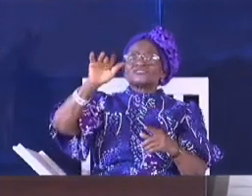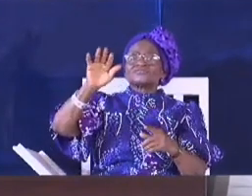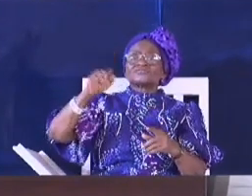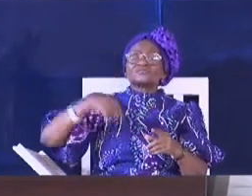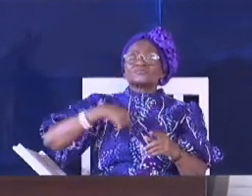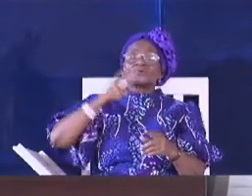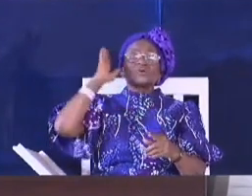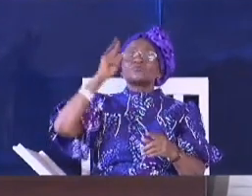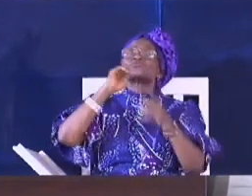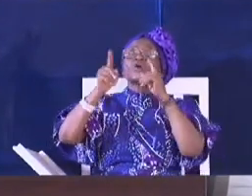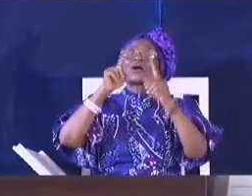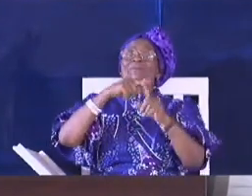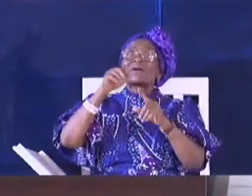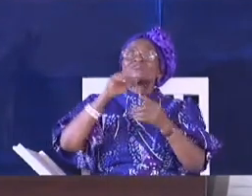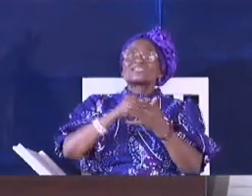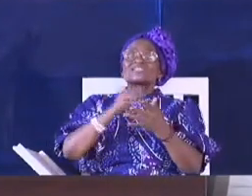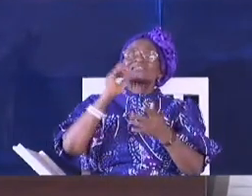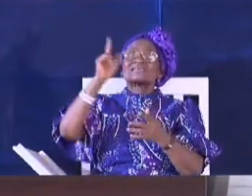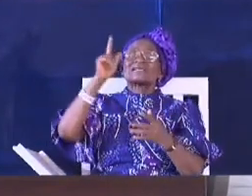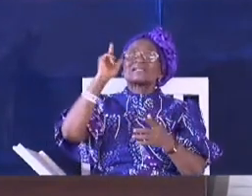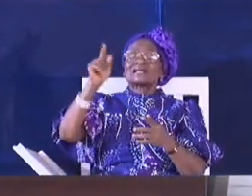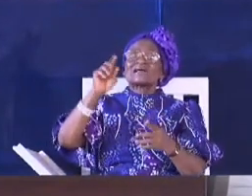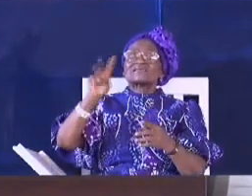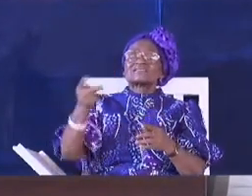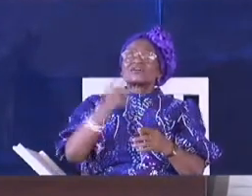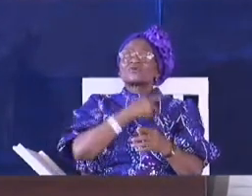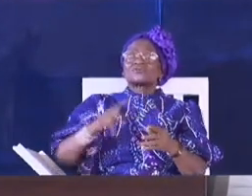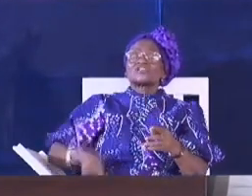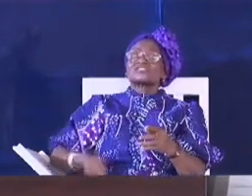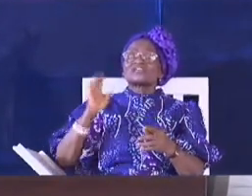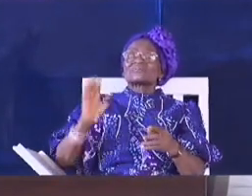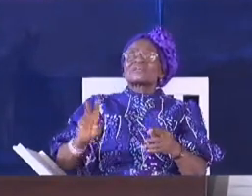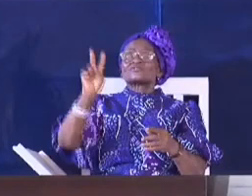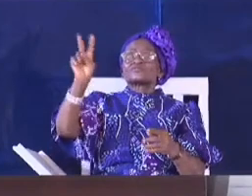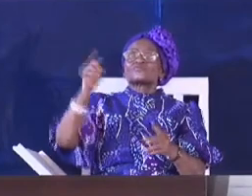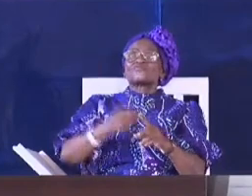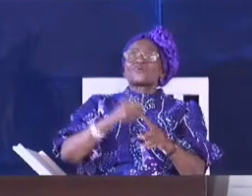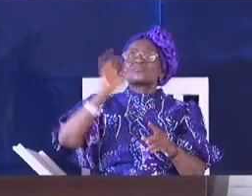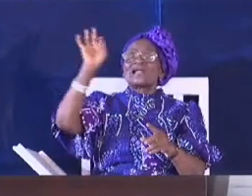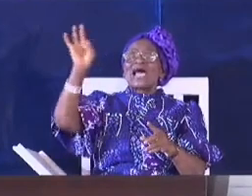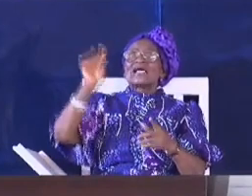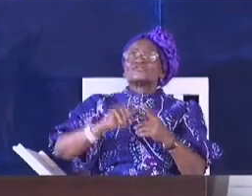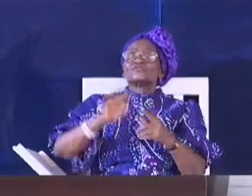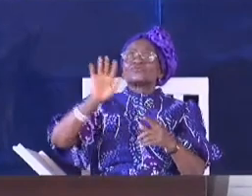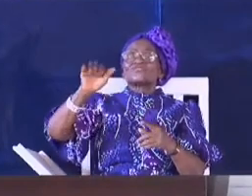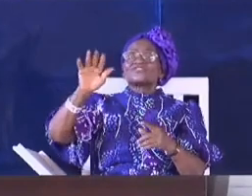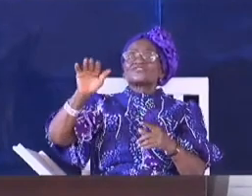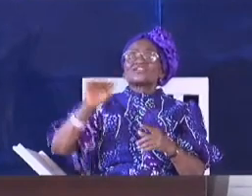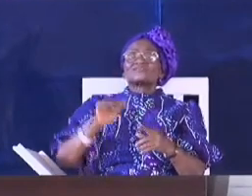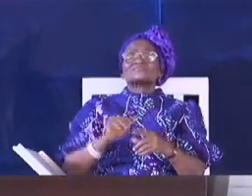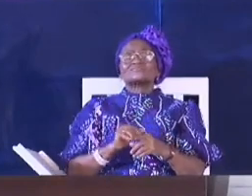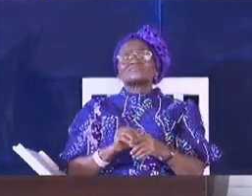later. 2 Kings chapter 2 from 9 to 15.